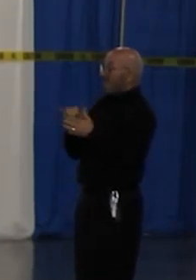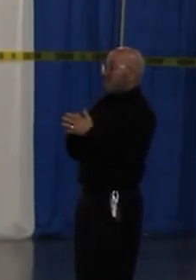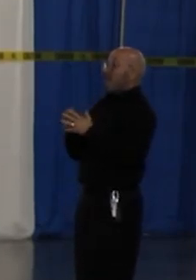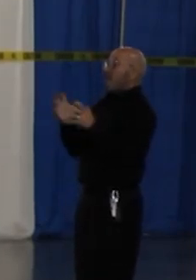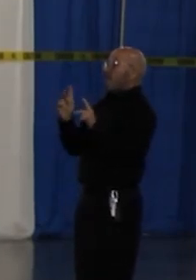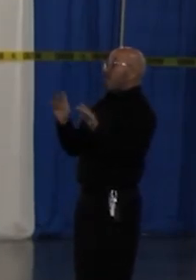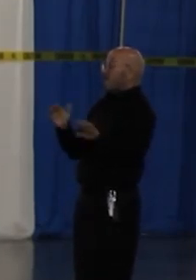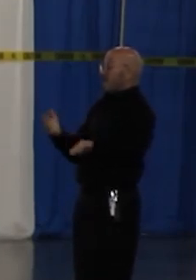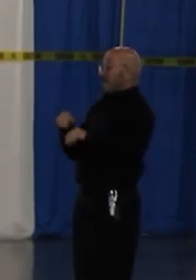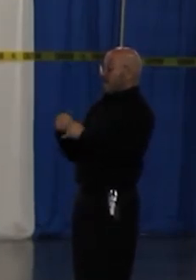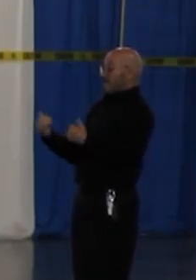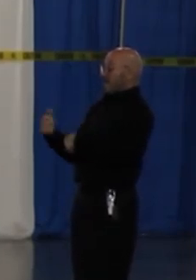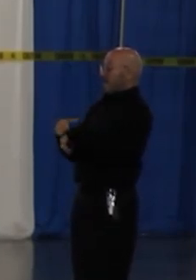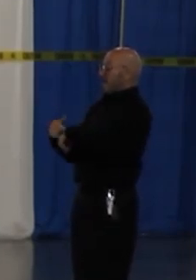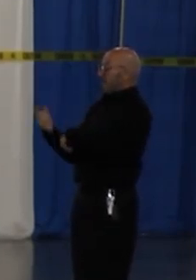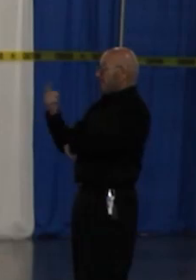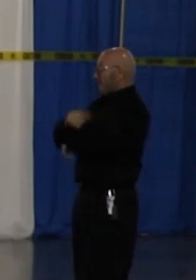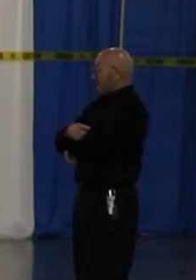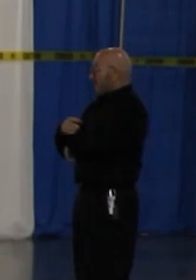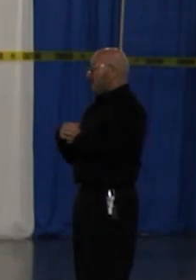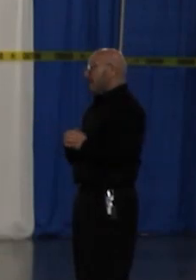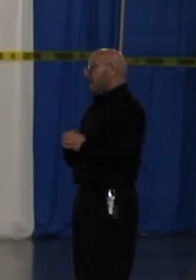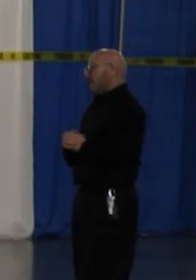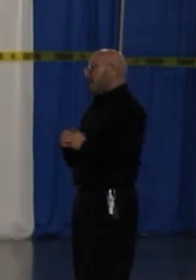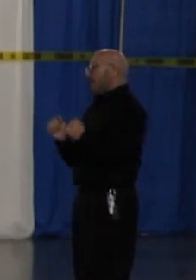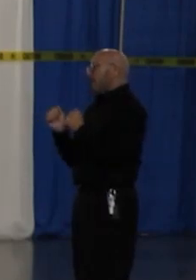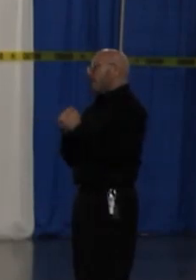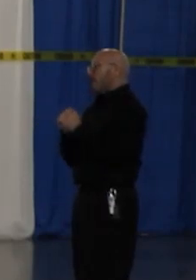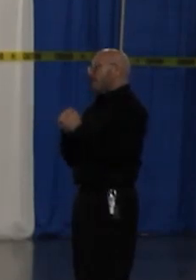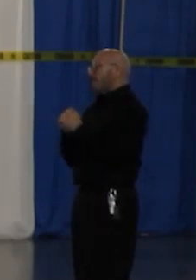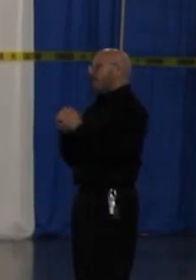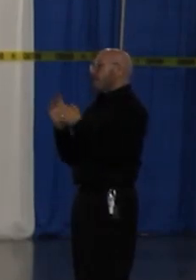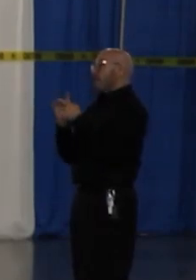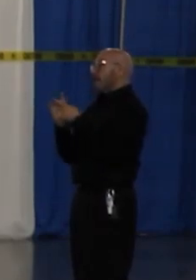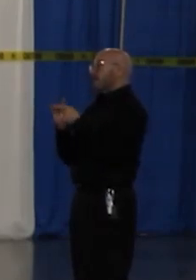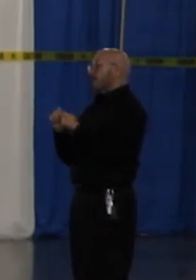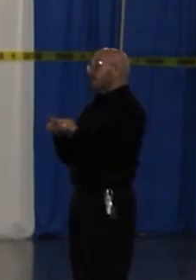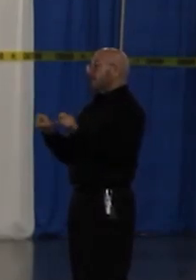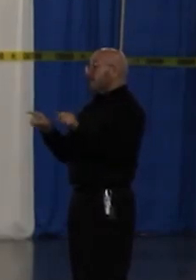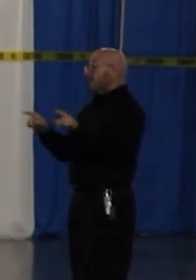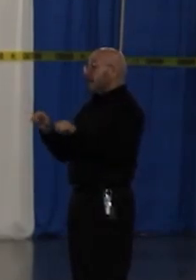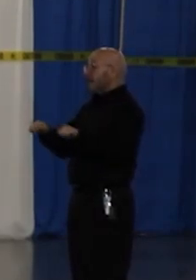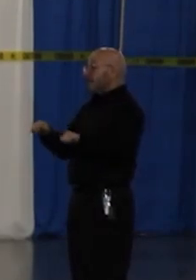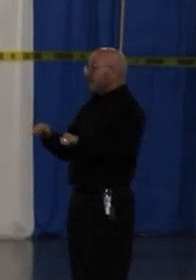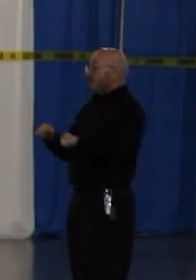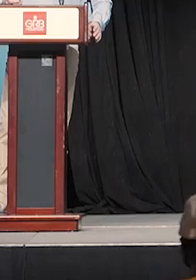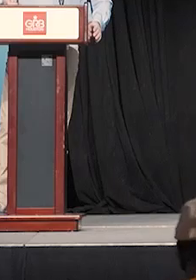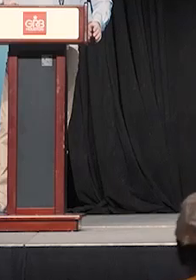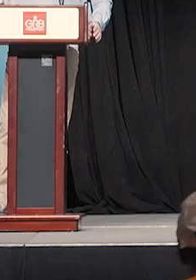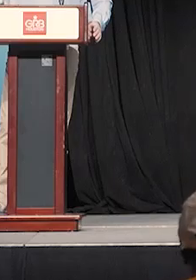age with the considering the messaging capability and the forecast capability that we have today.